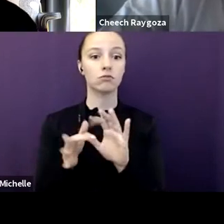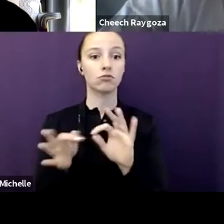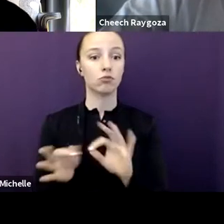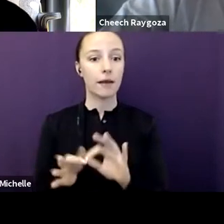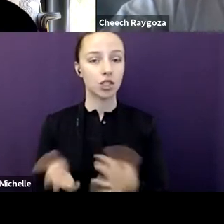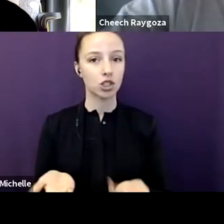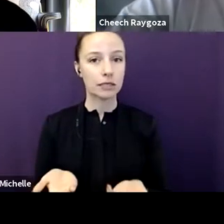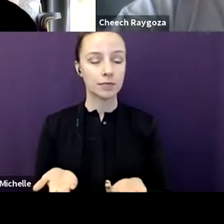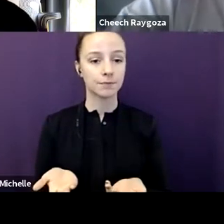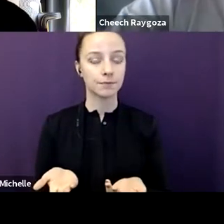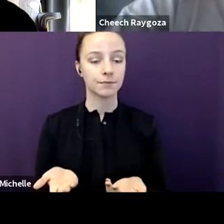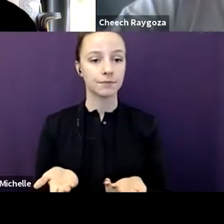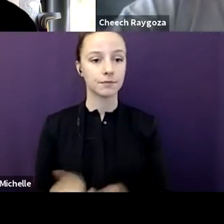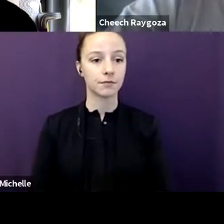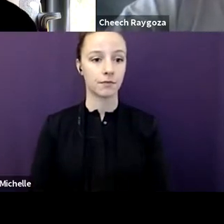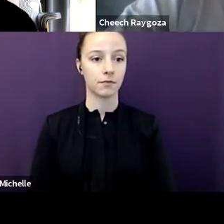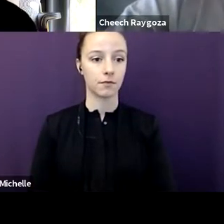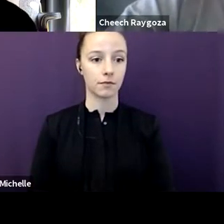messages?